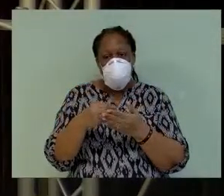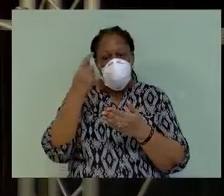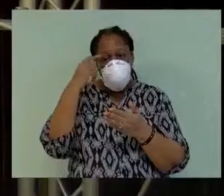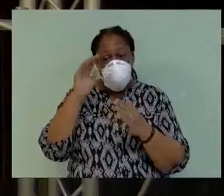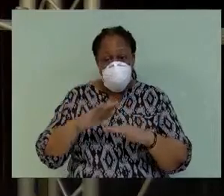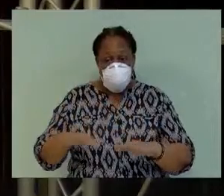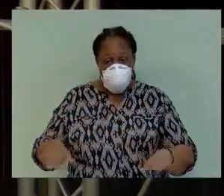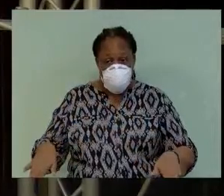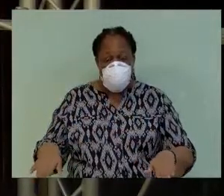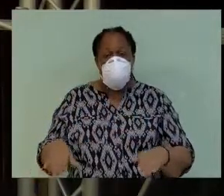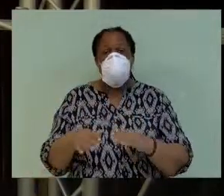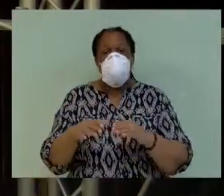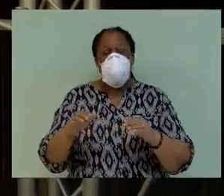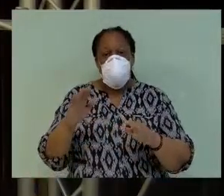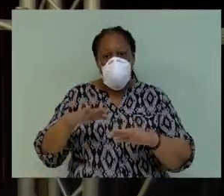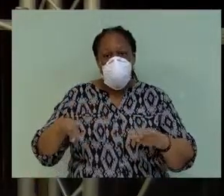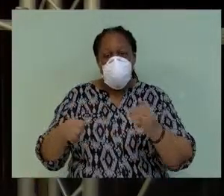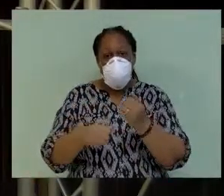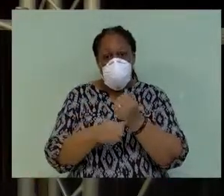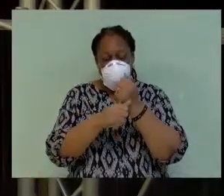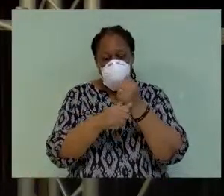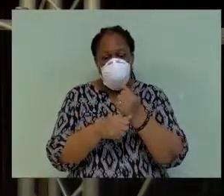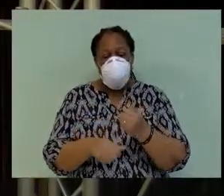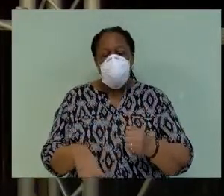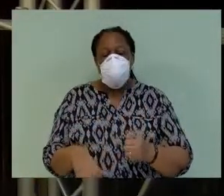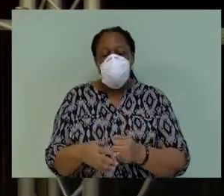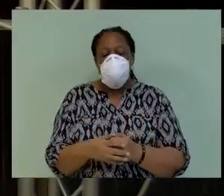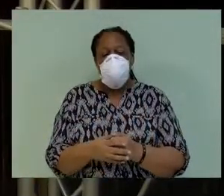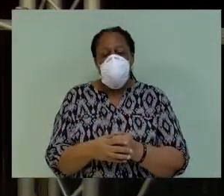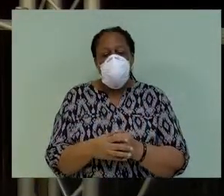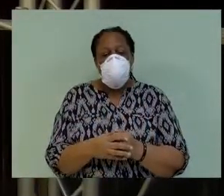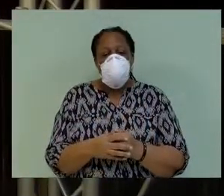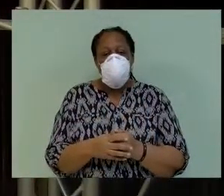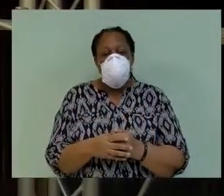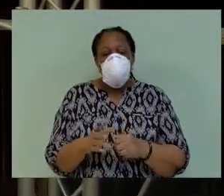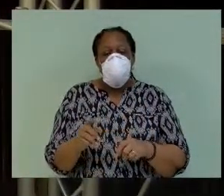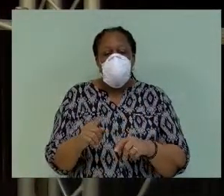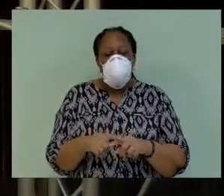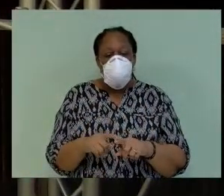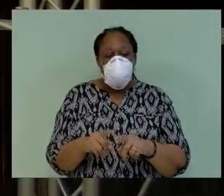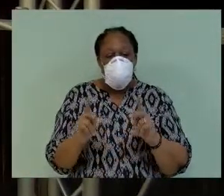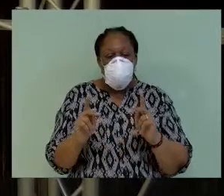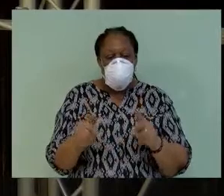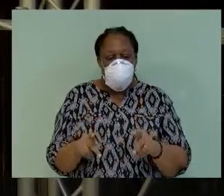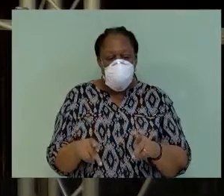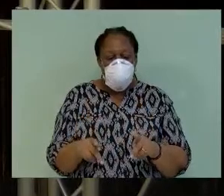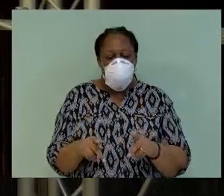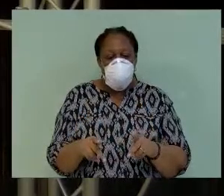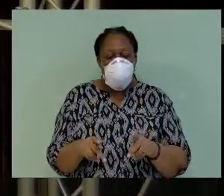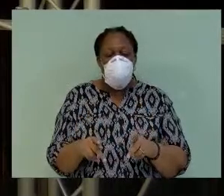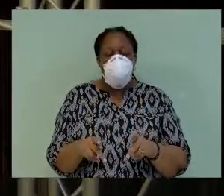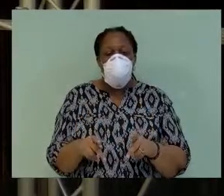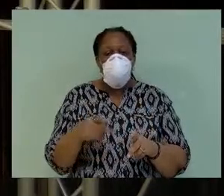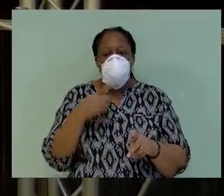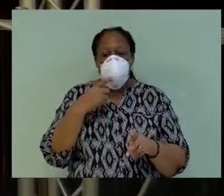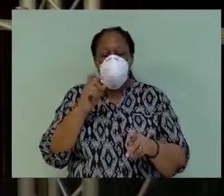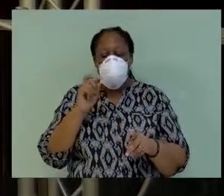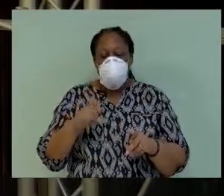cases. 7. Priority will be given to all bail, maintenance, and custody cases.